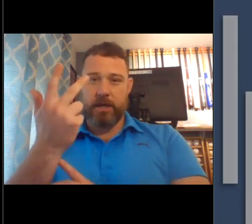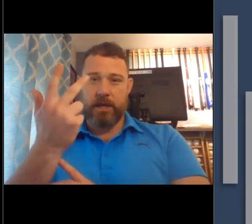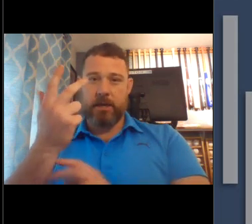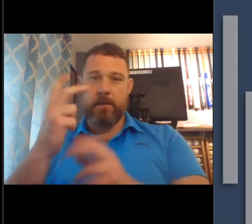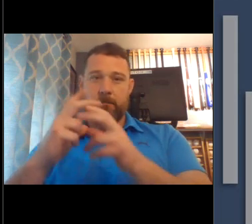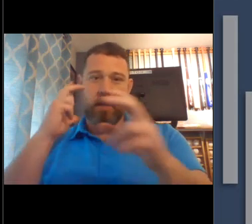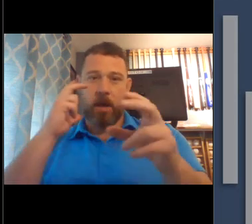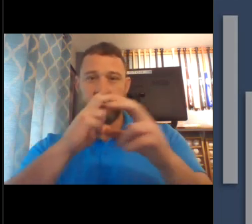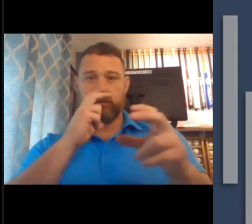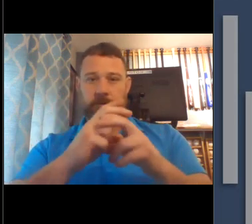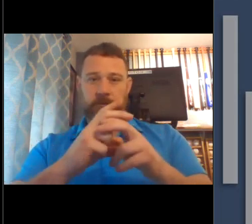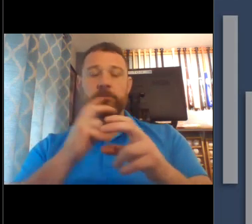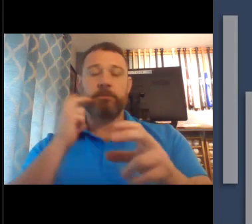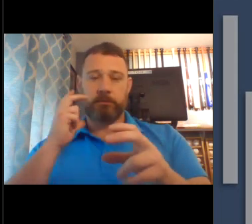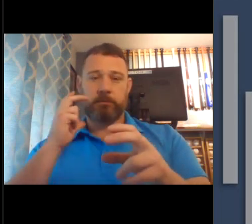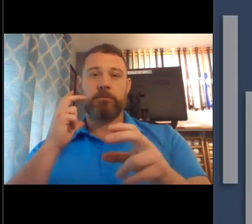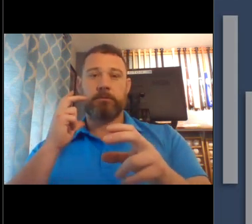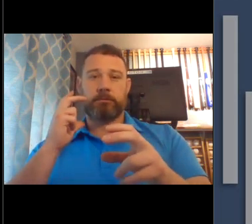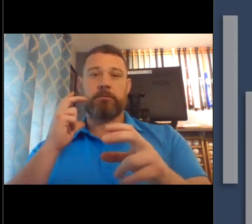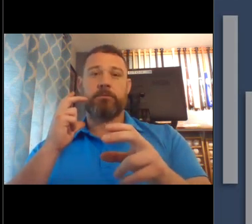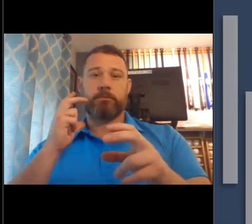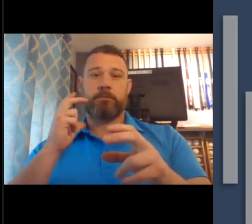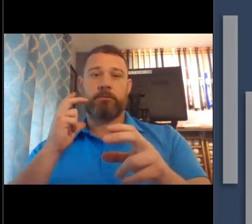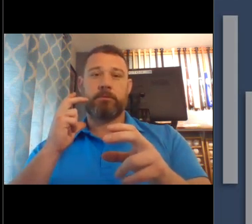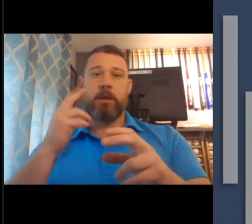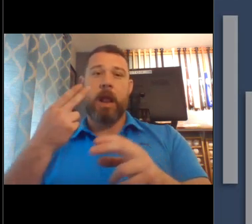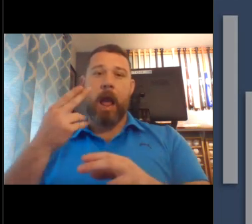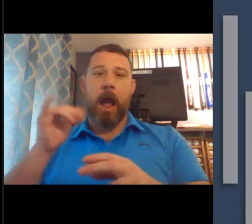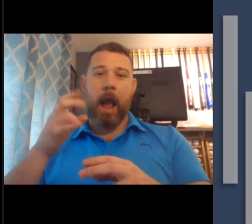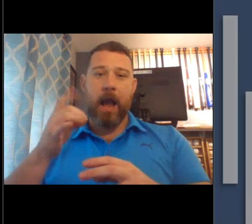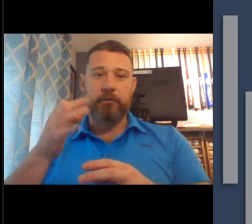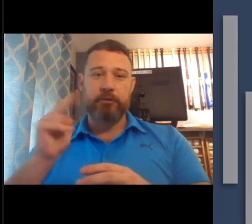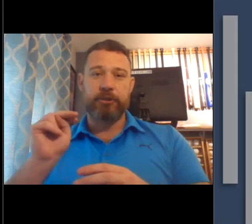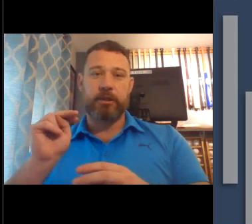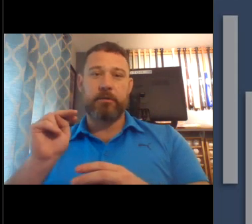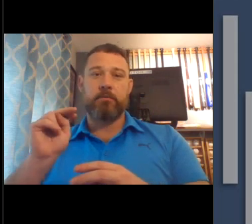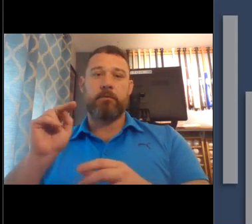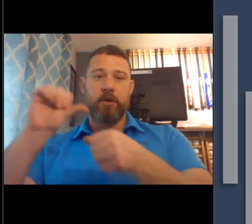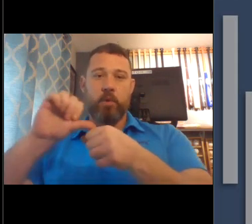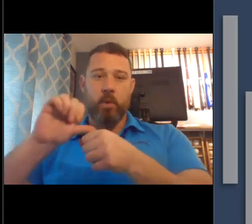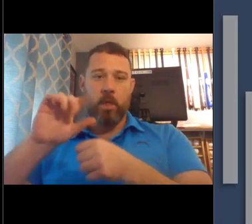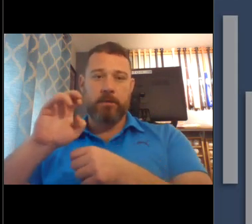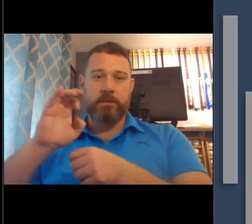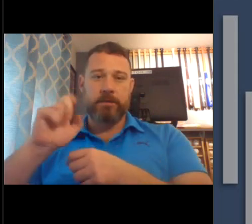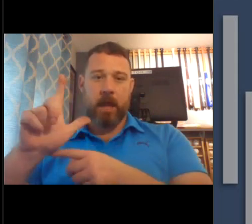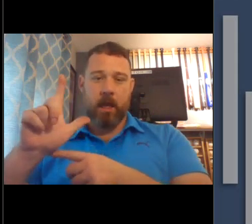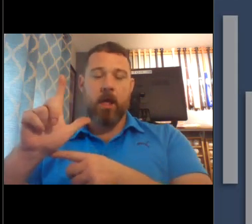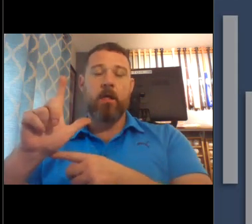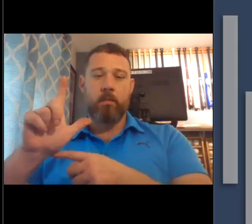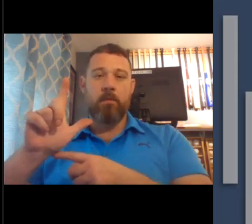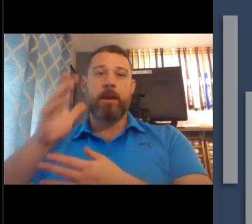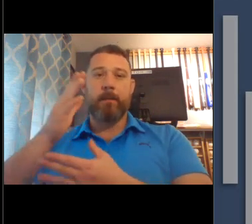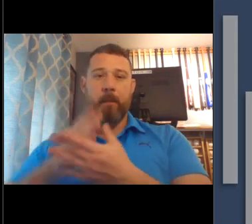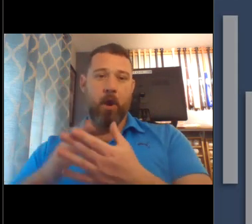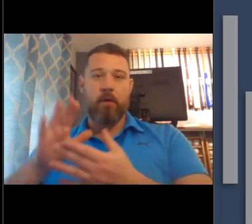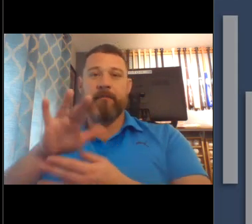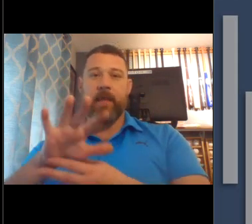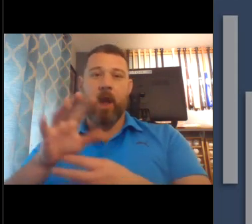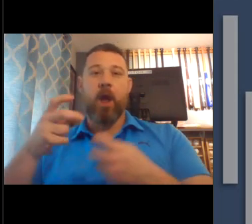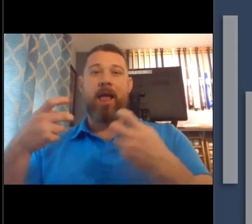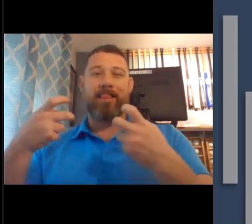fleet, and that hydrogen fuel cell is going to be part of its fleet of electric